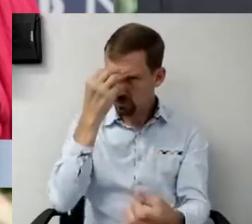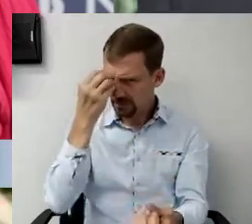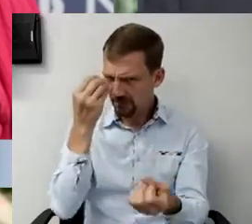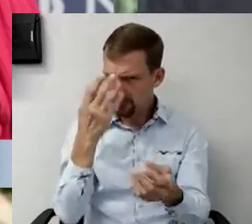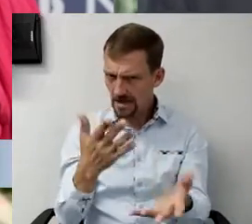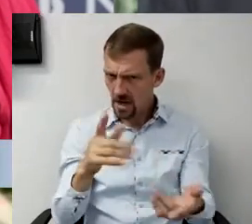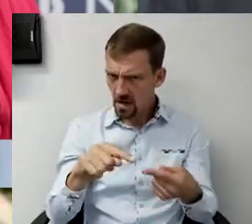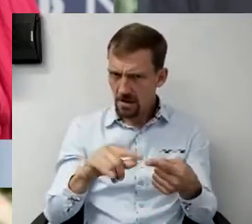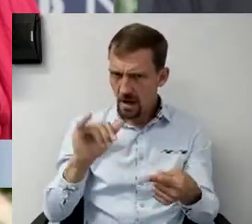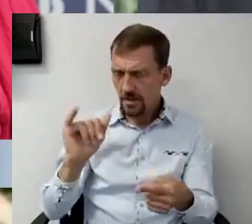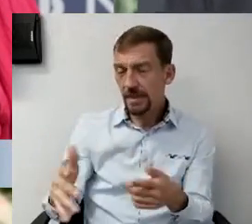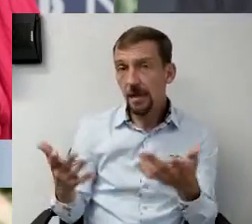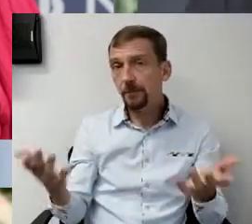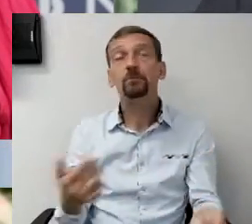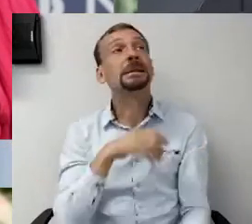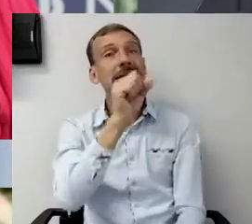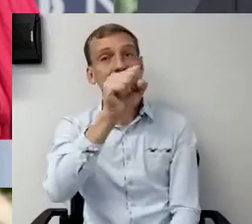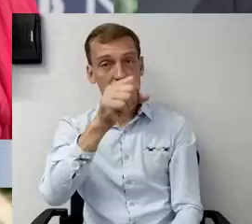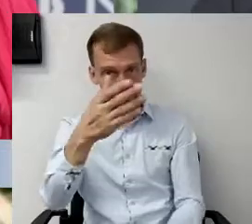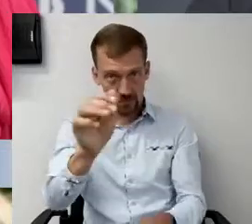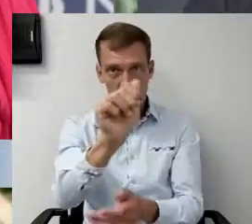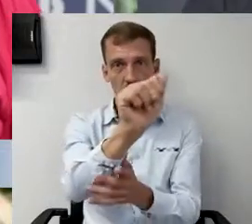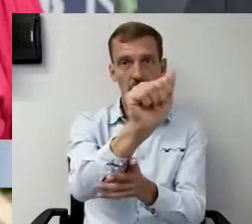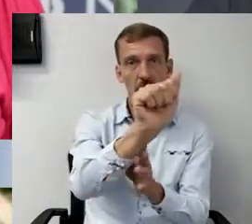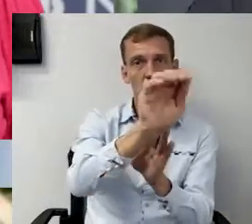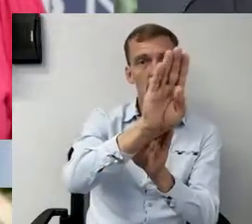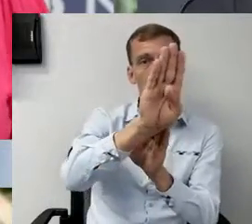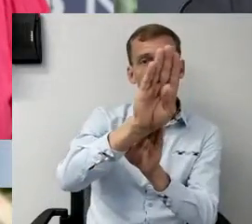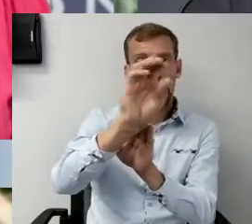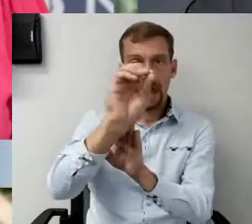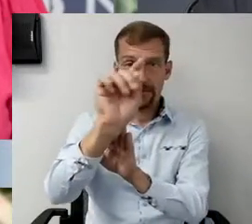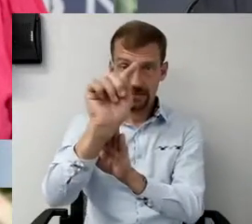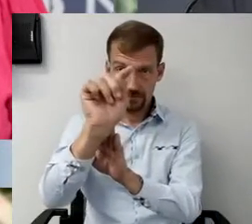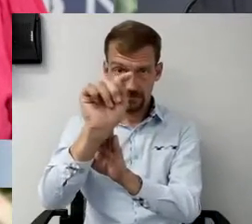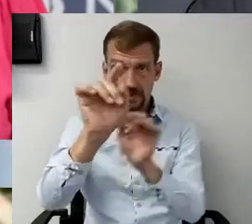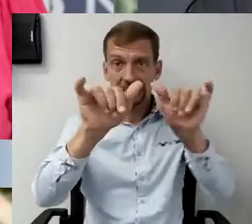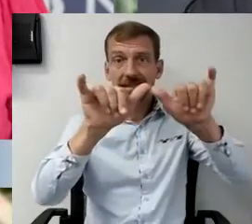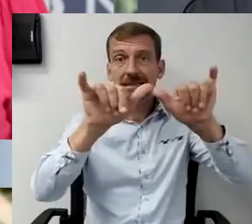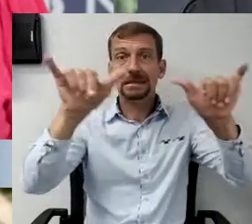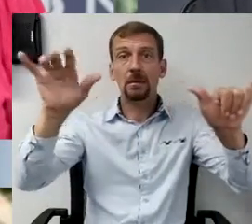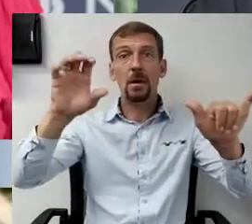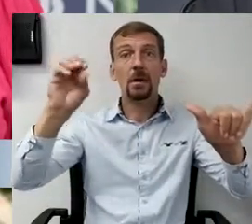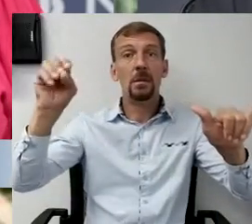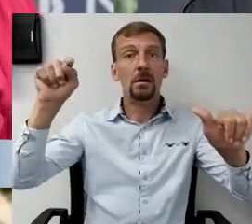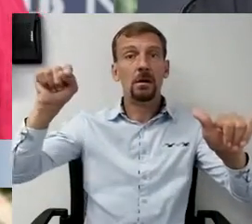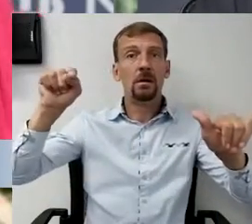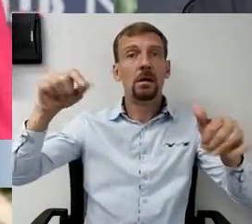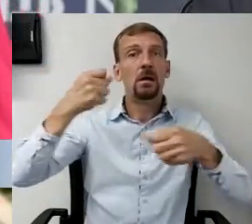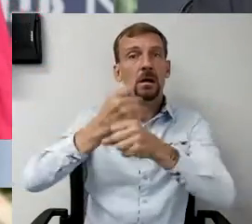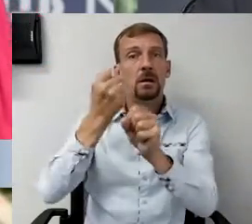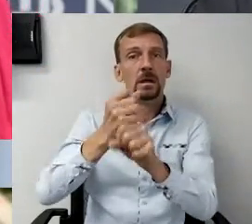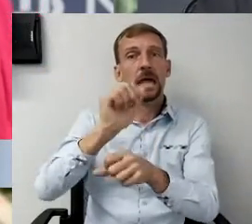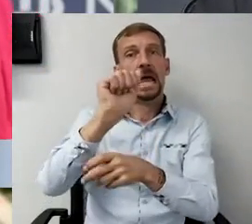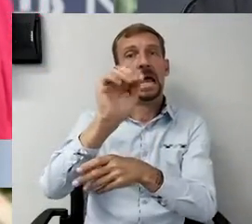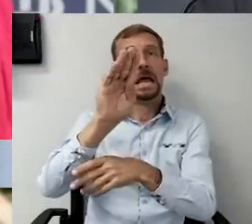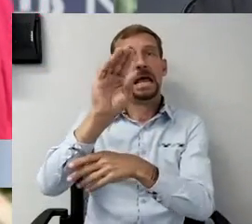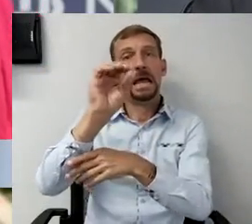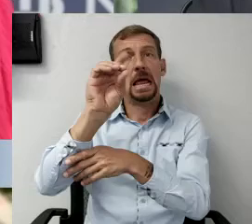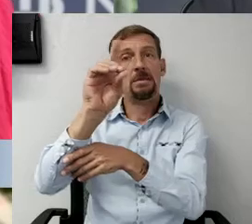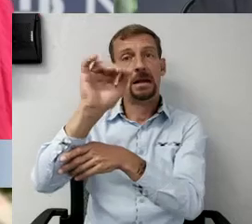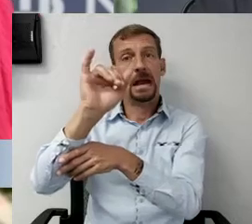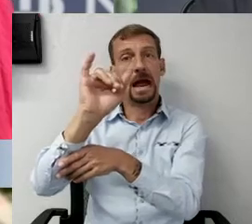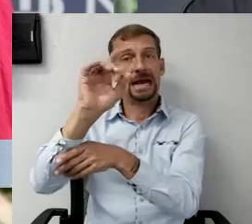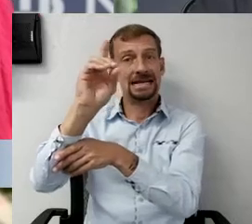Yeah. So Abbott, the same company that produces the Abbott ID Now platform,